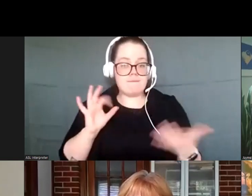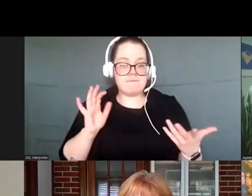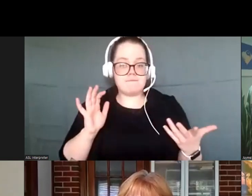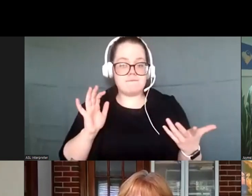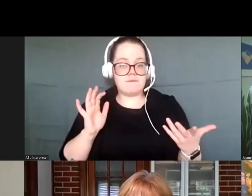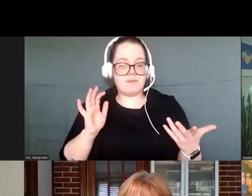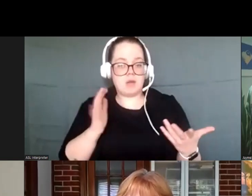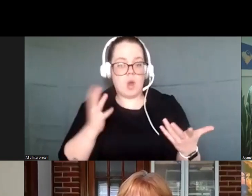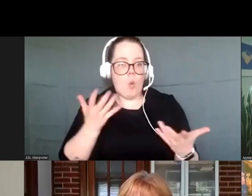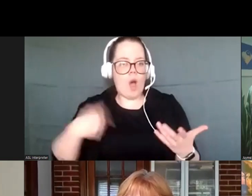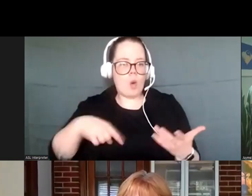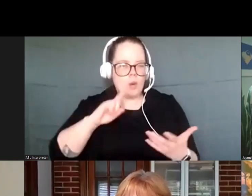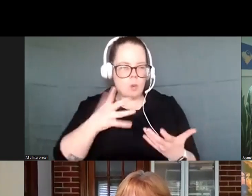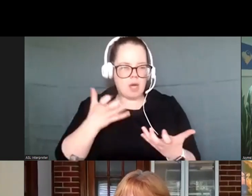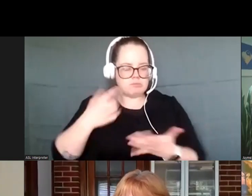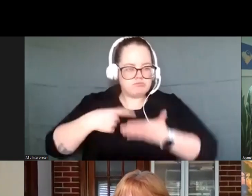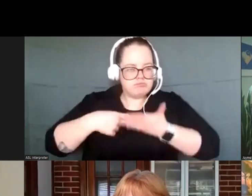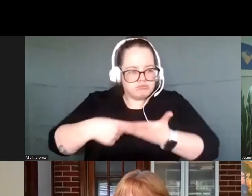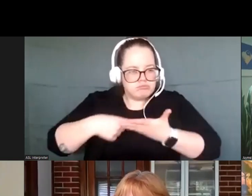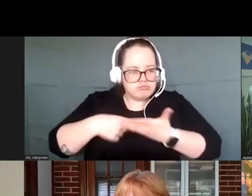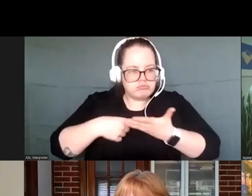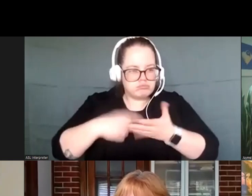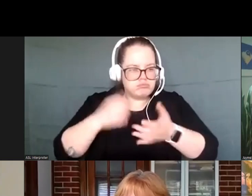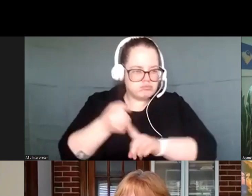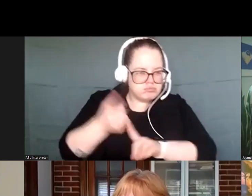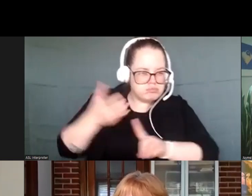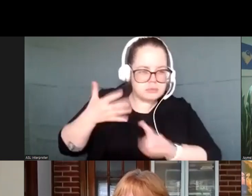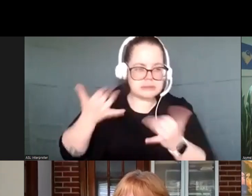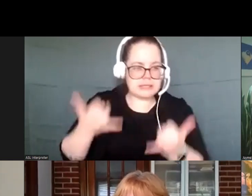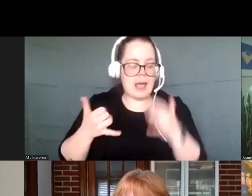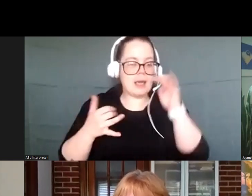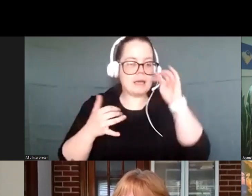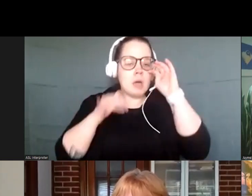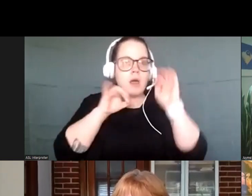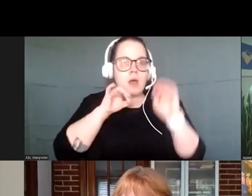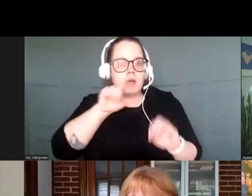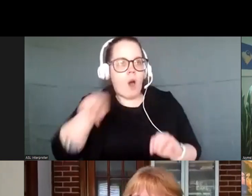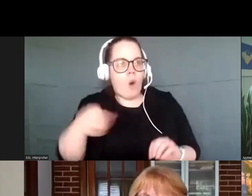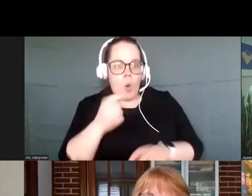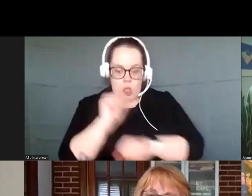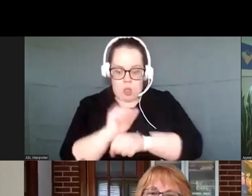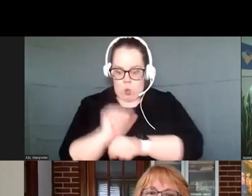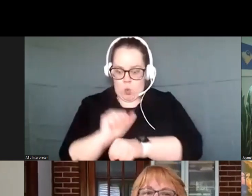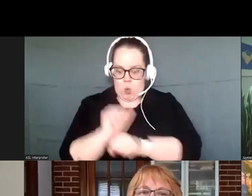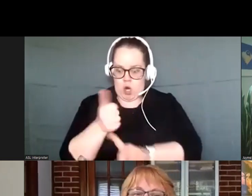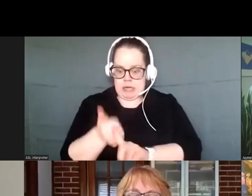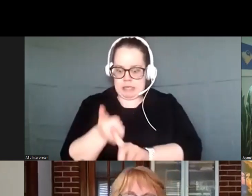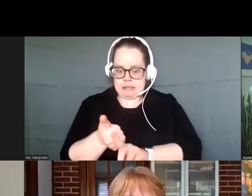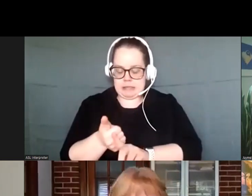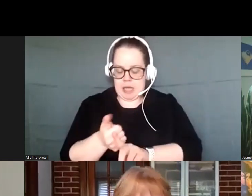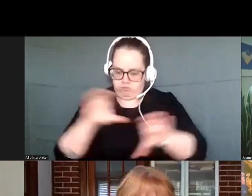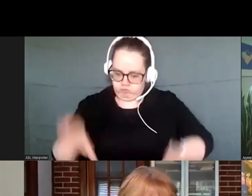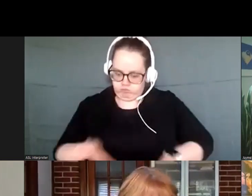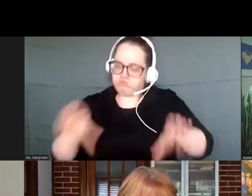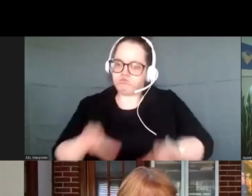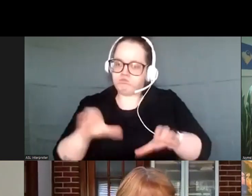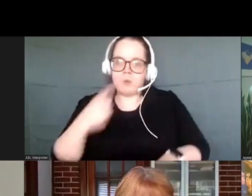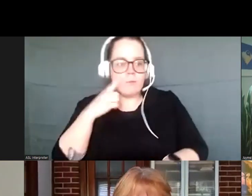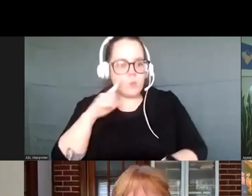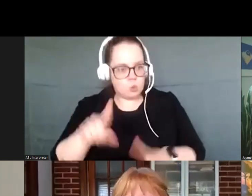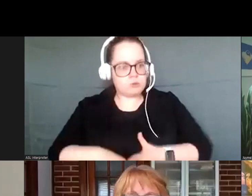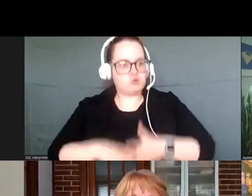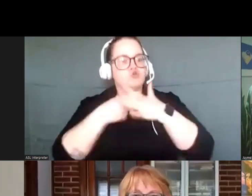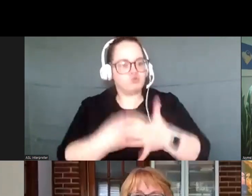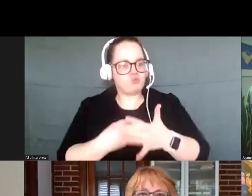help to unpack today, that not only is there a lot of work that needs to be done for you to shape your story and